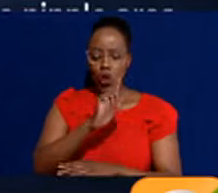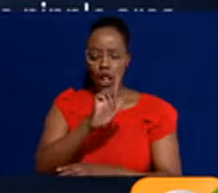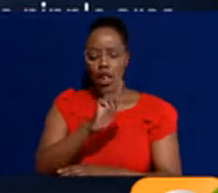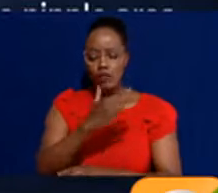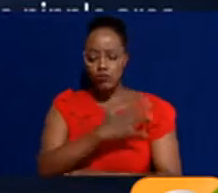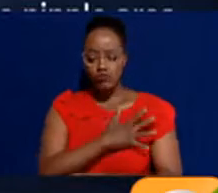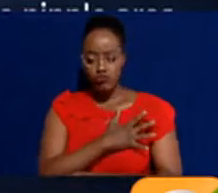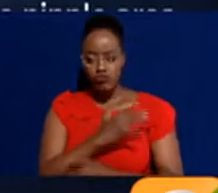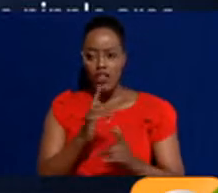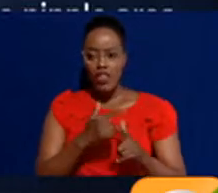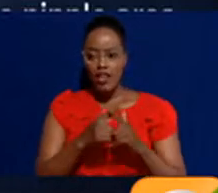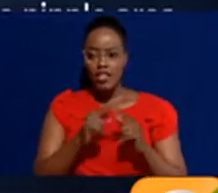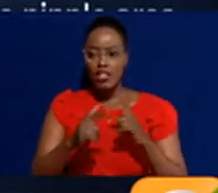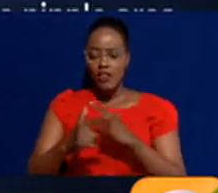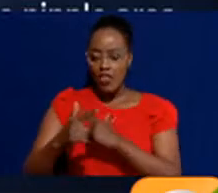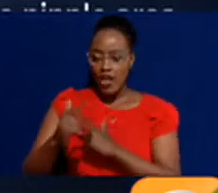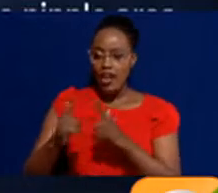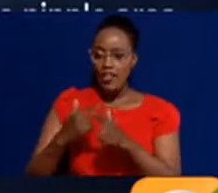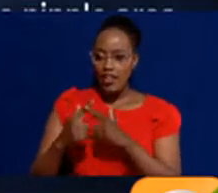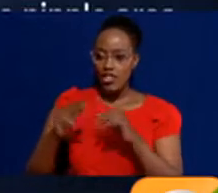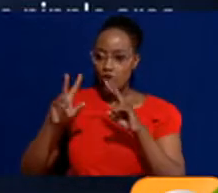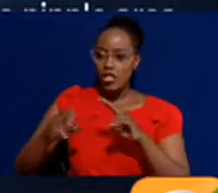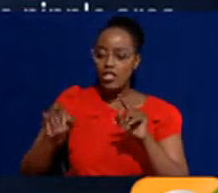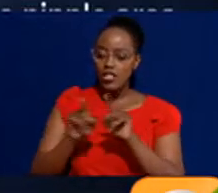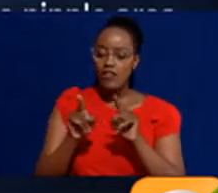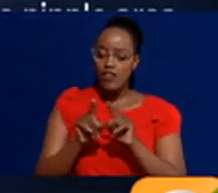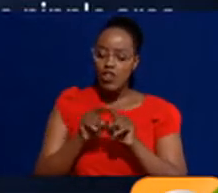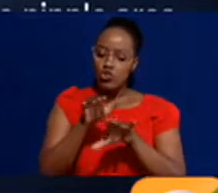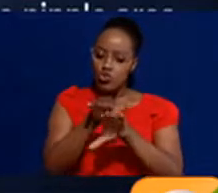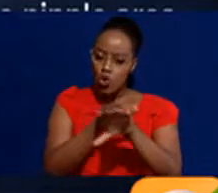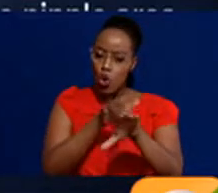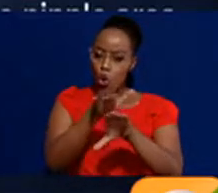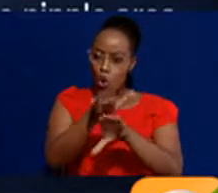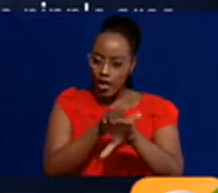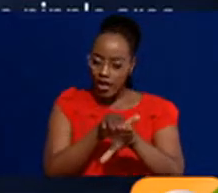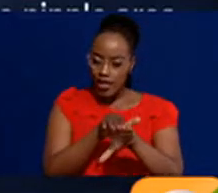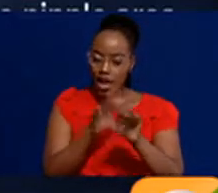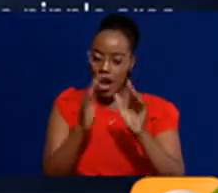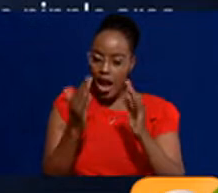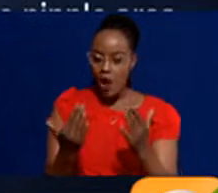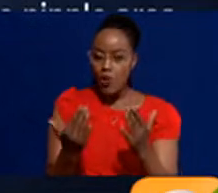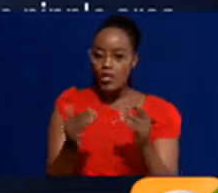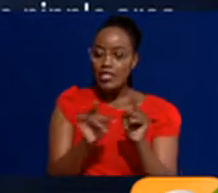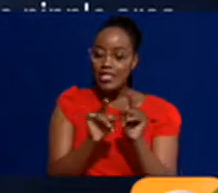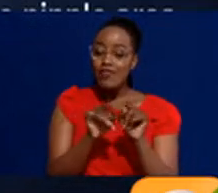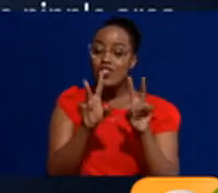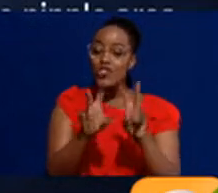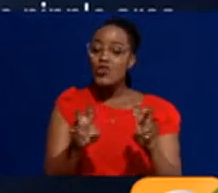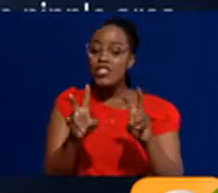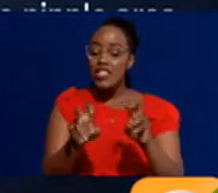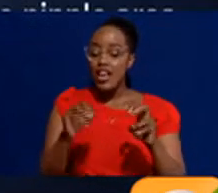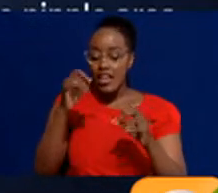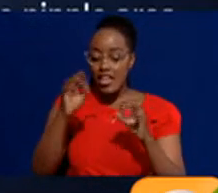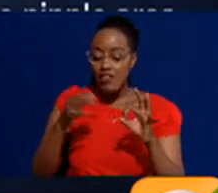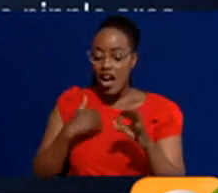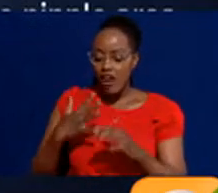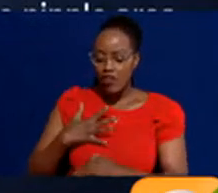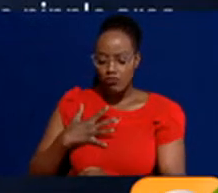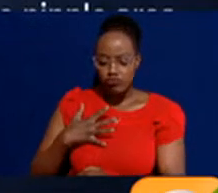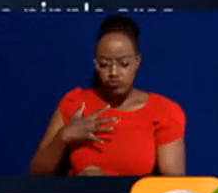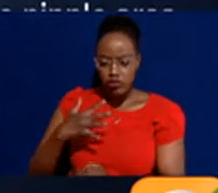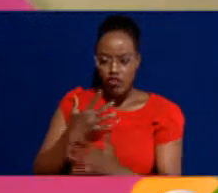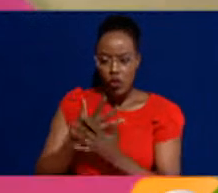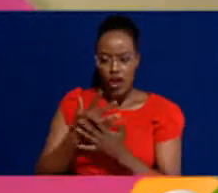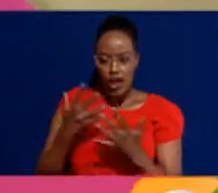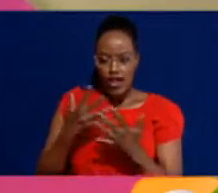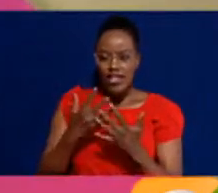put one hand above your head, then you check. You just go systematically. So you're also checking now for the swelling, for